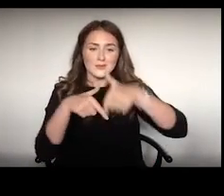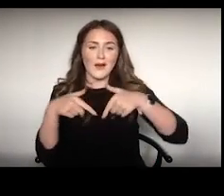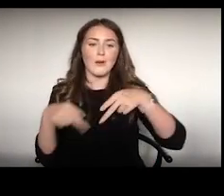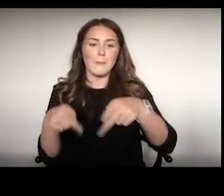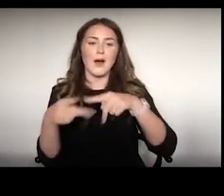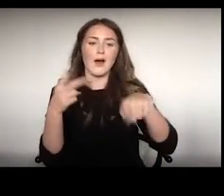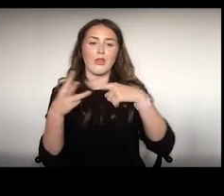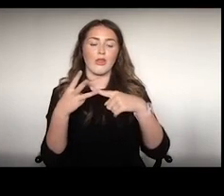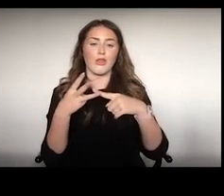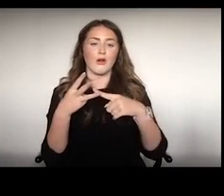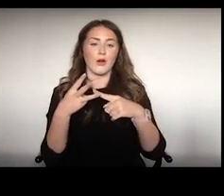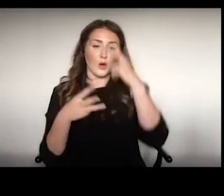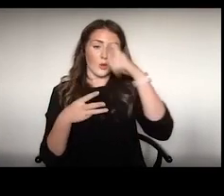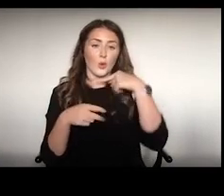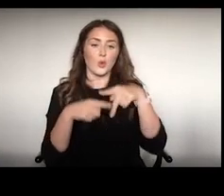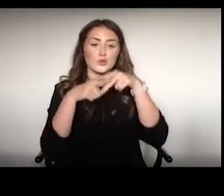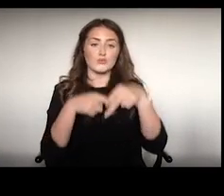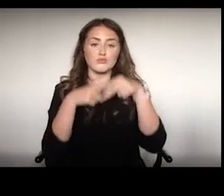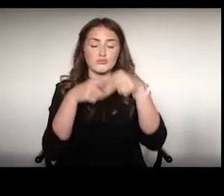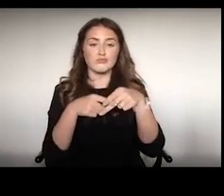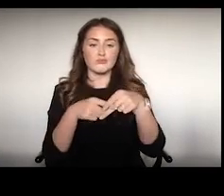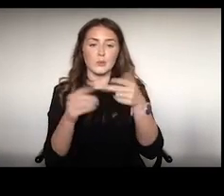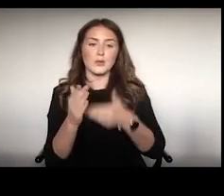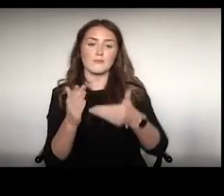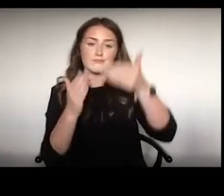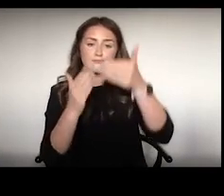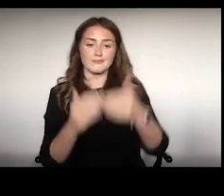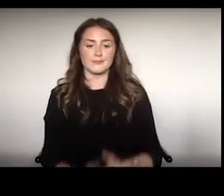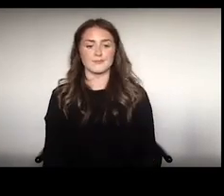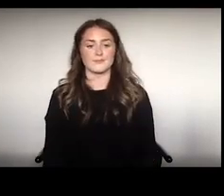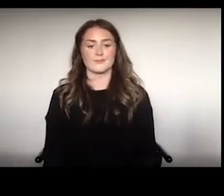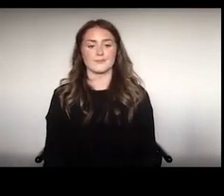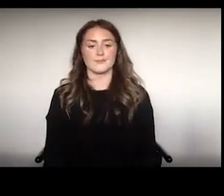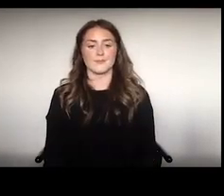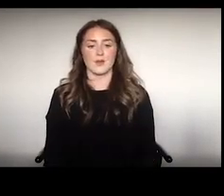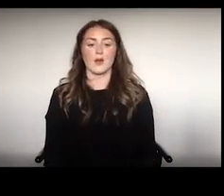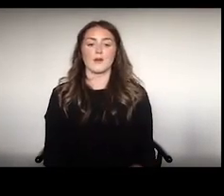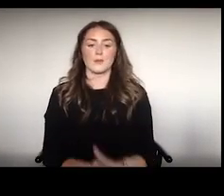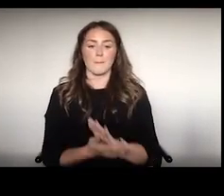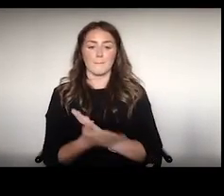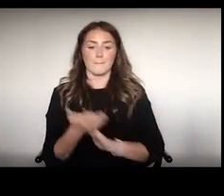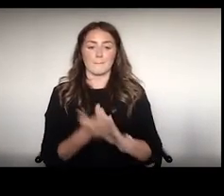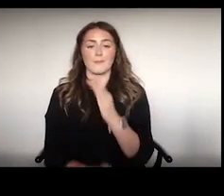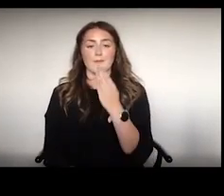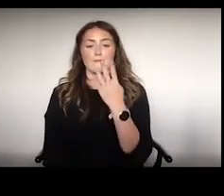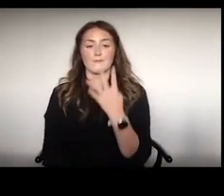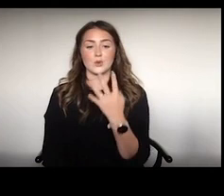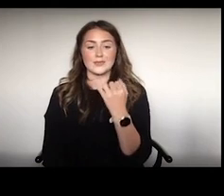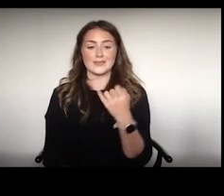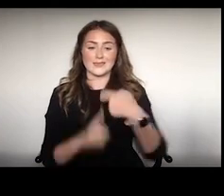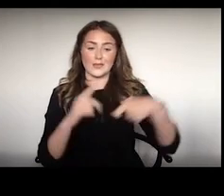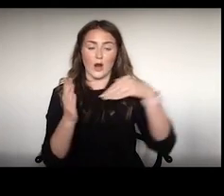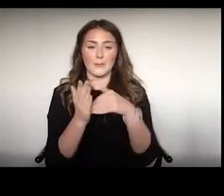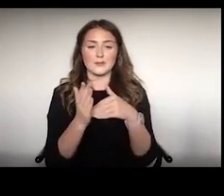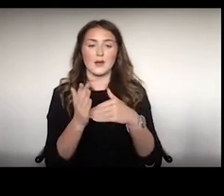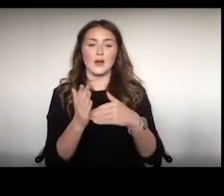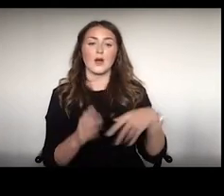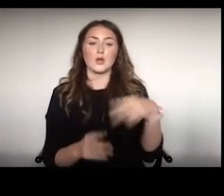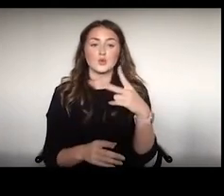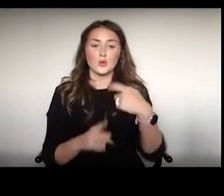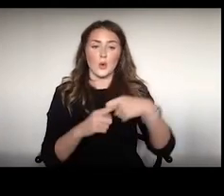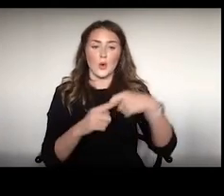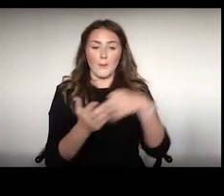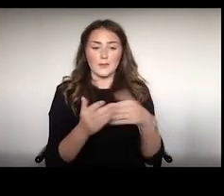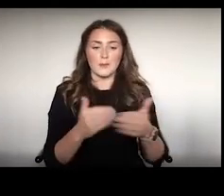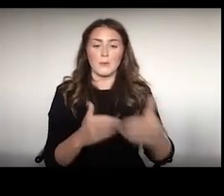walking paths, cycle paths and bridleways to 46 kilometres. That's 2 kilometres of paths for every 1